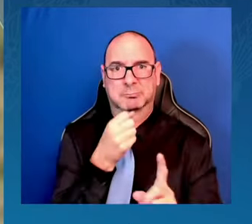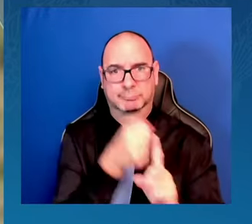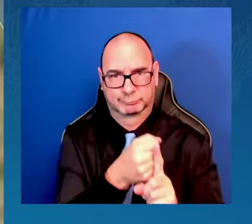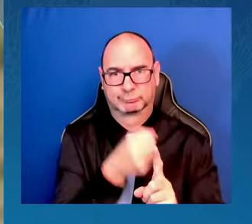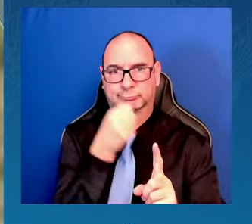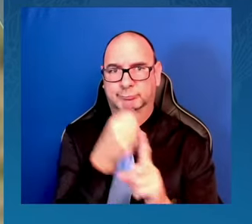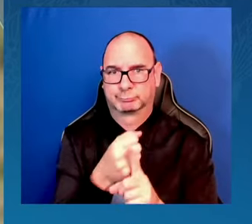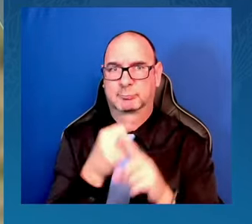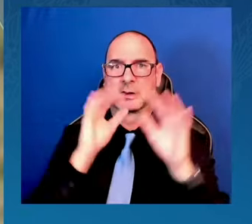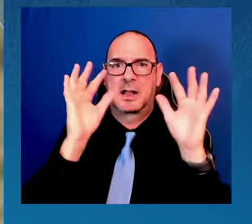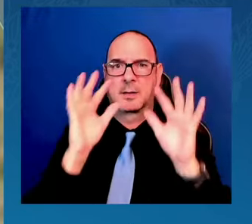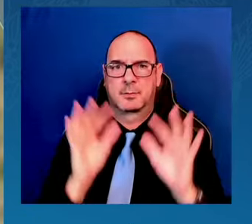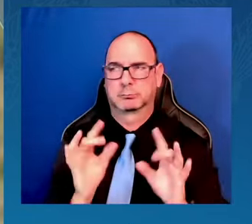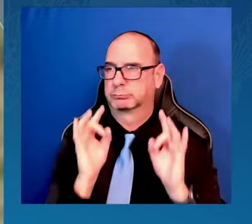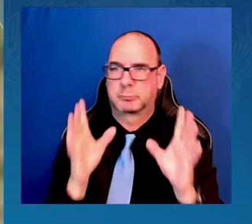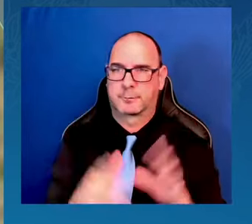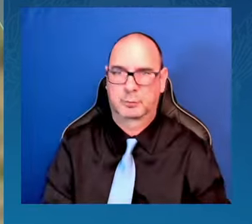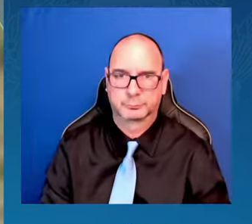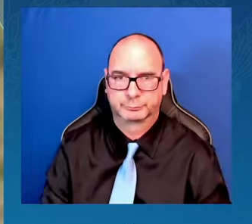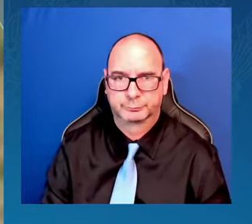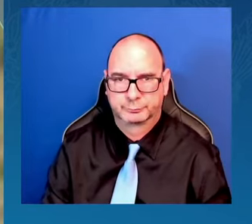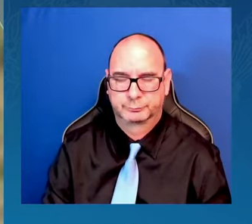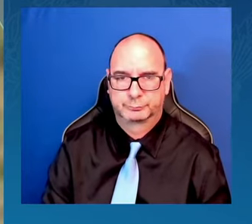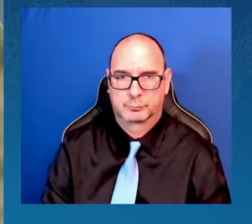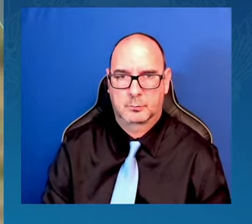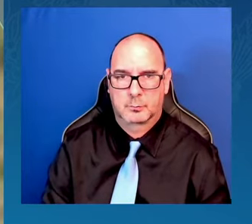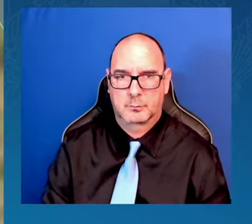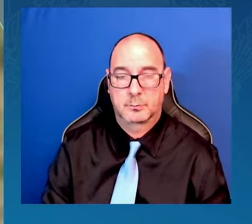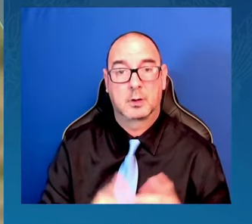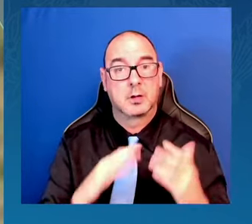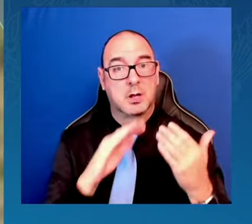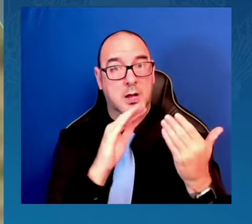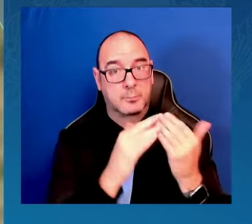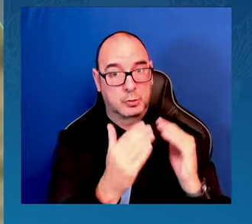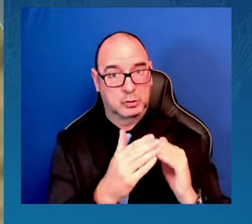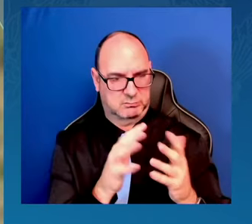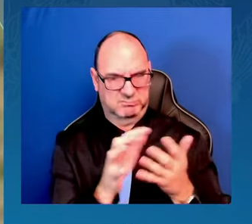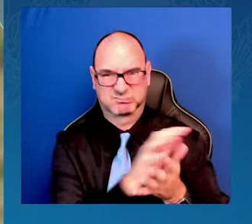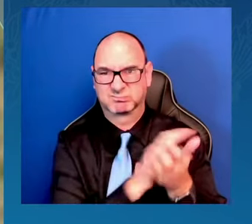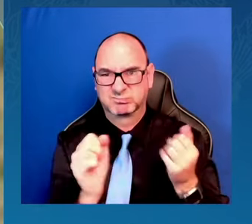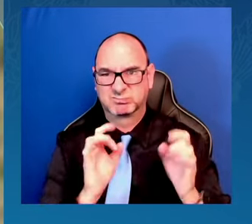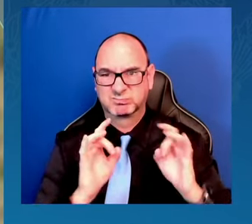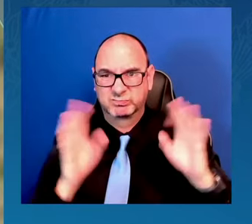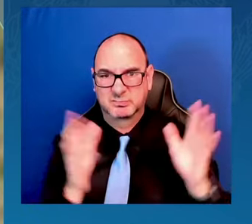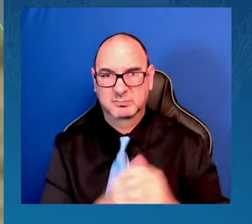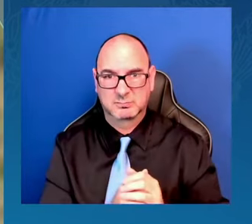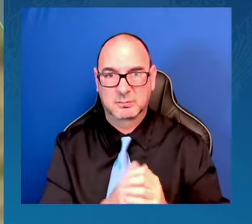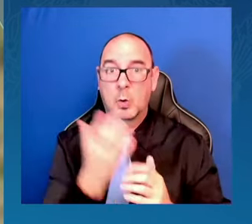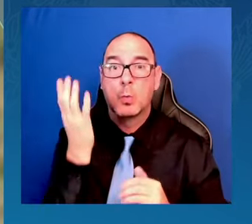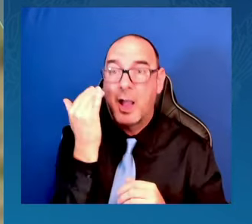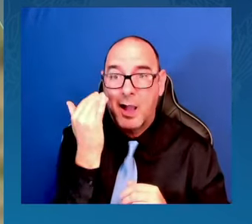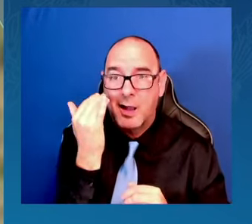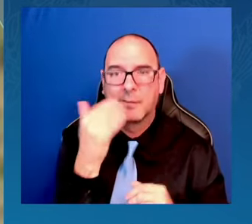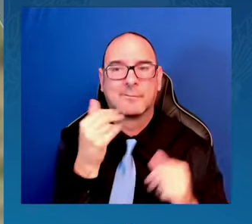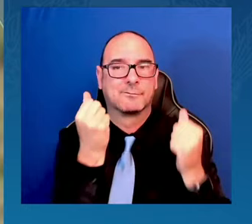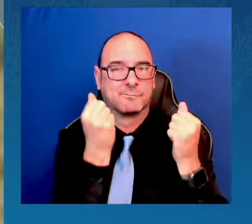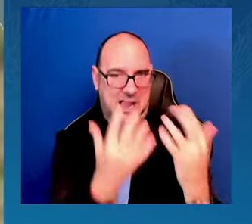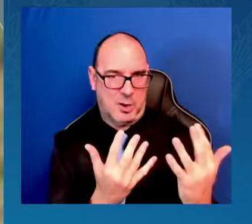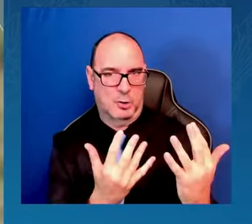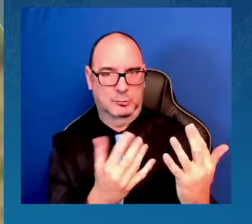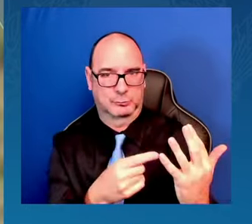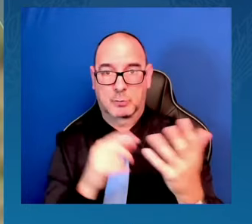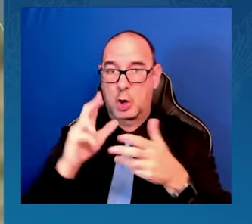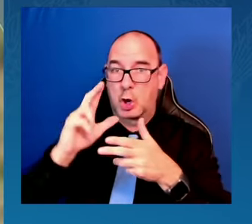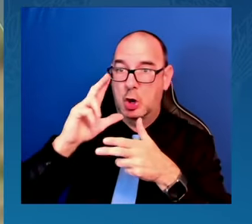crisis. Communities have been wiped out by wildfire, destroyed by hurricanes, and